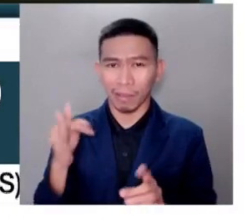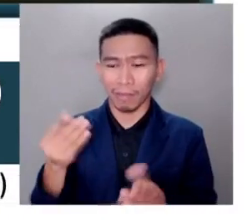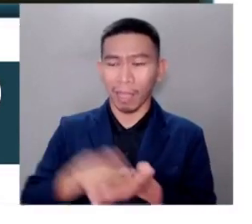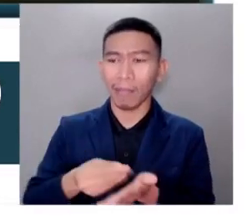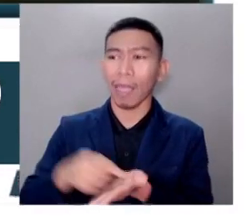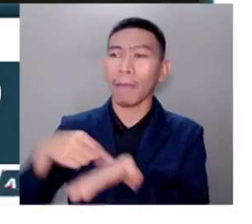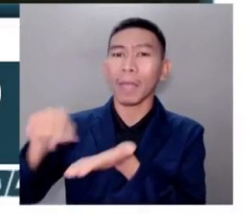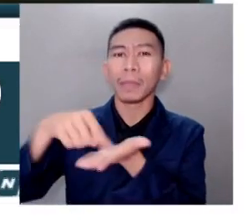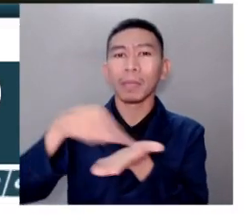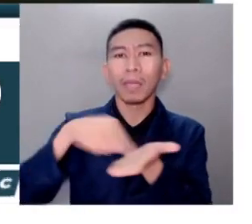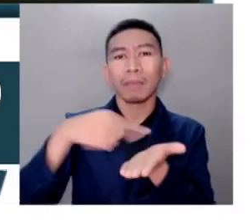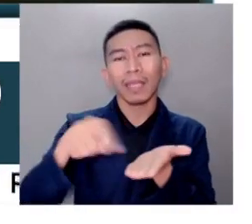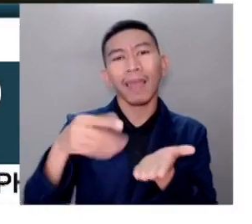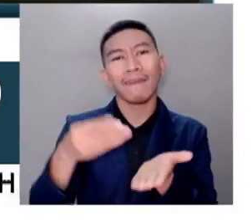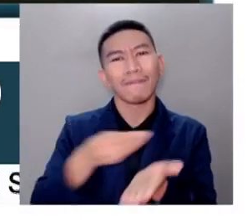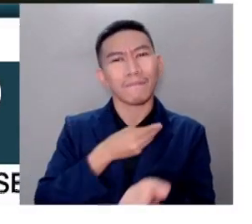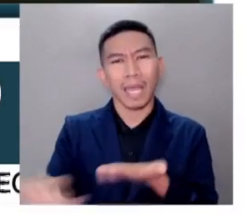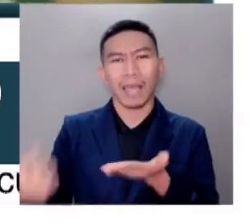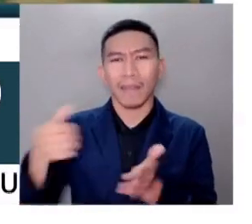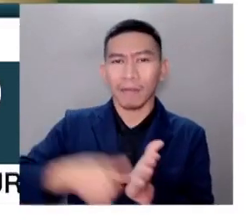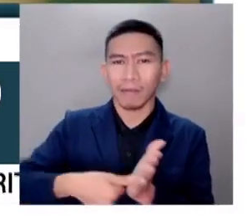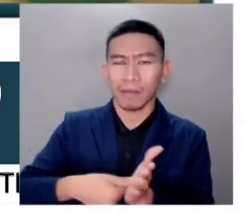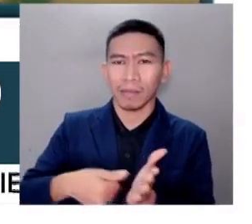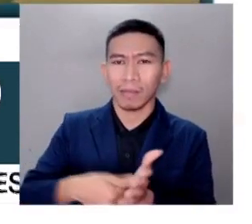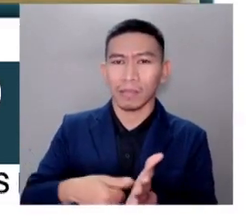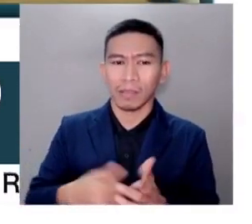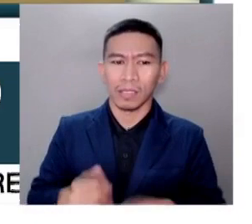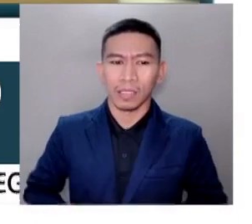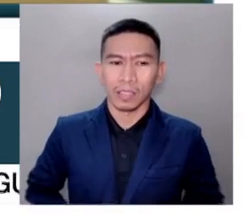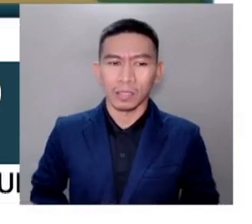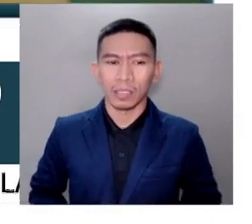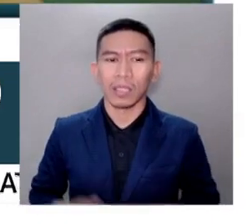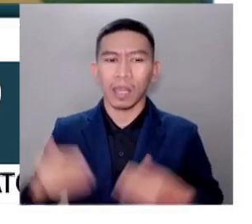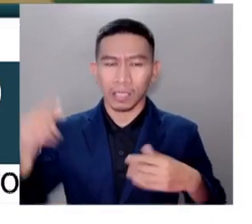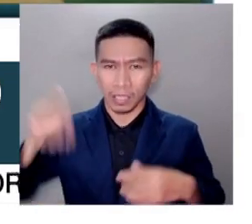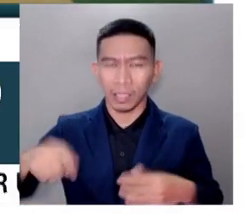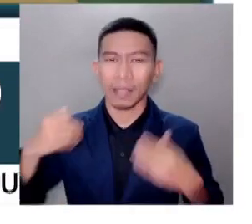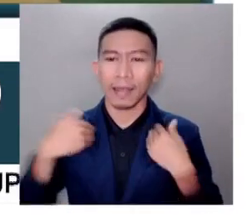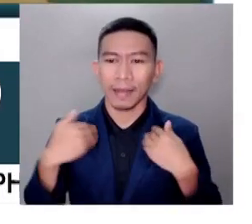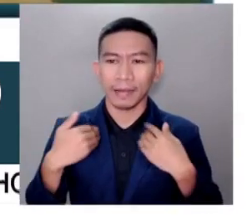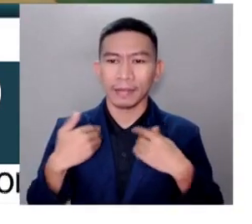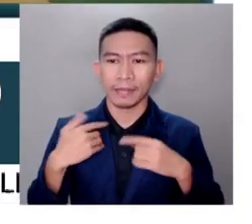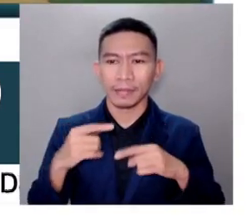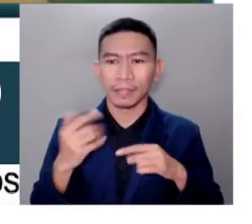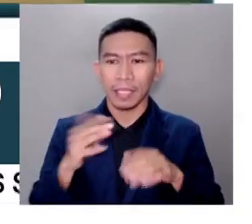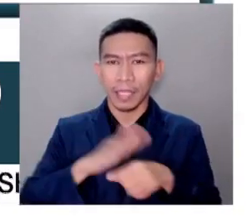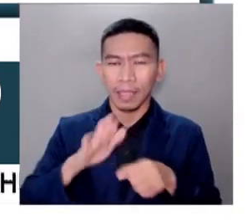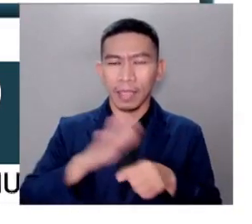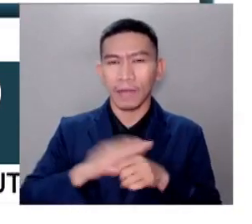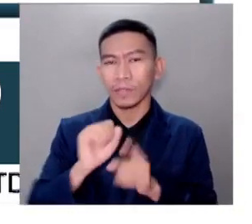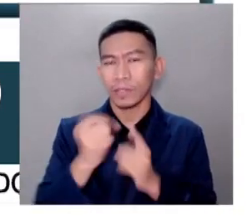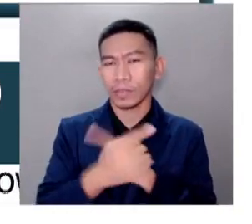in that way. We need a free press. There needs to be substantial social media